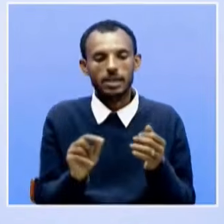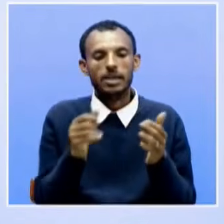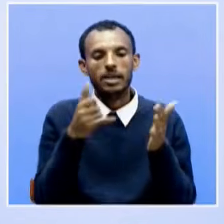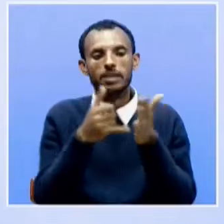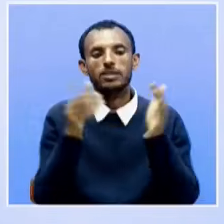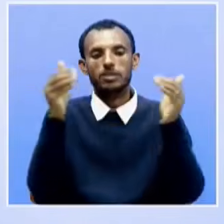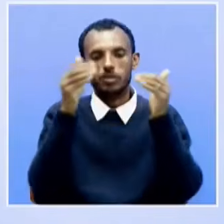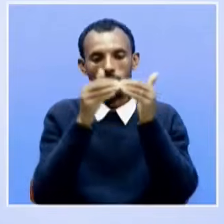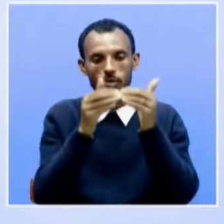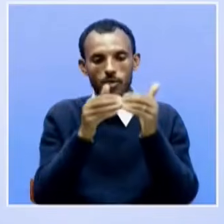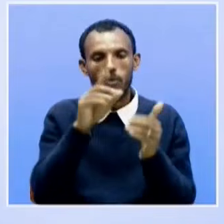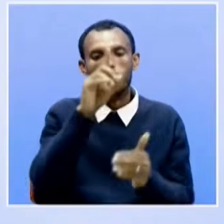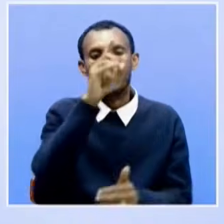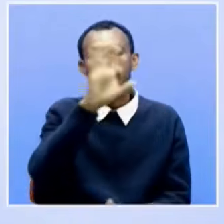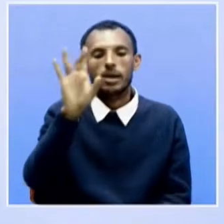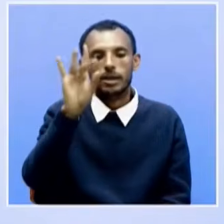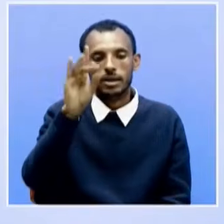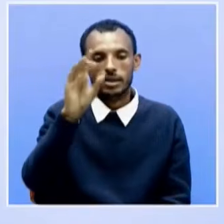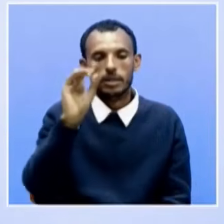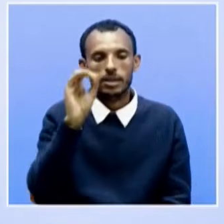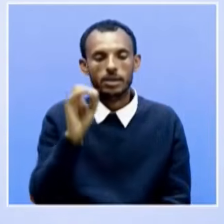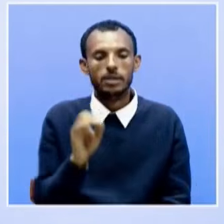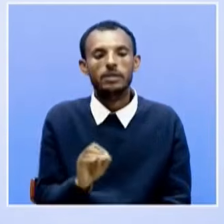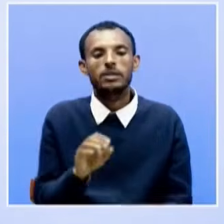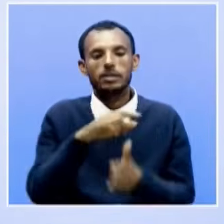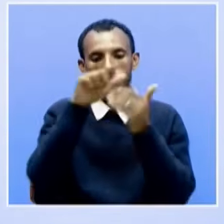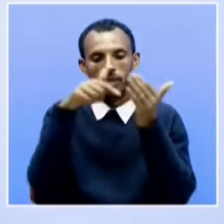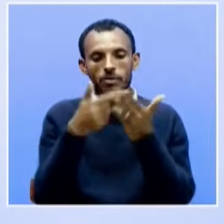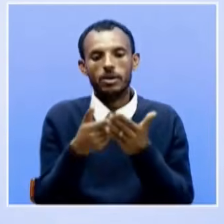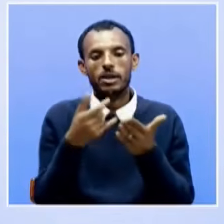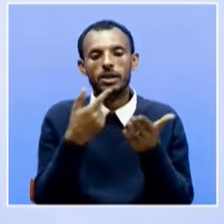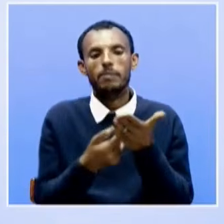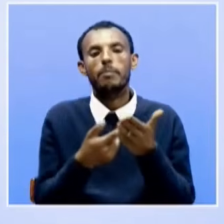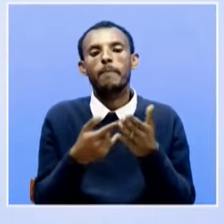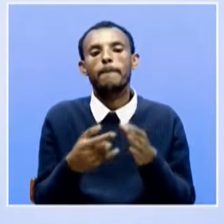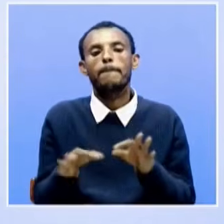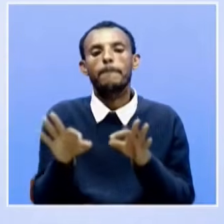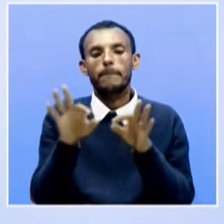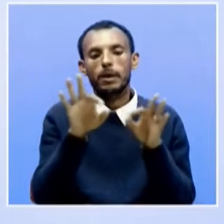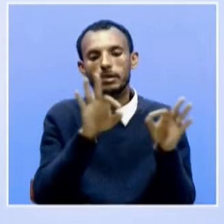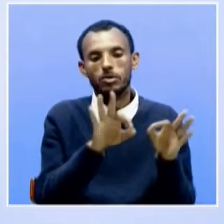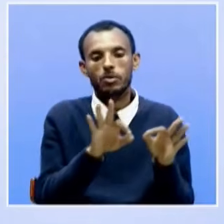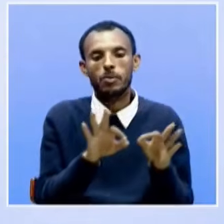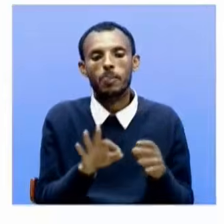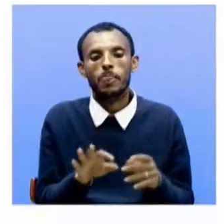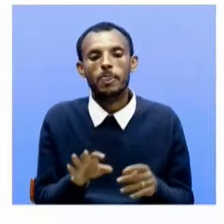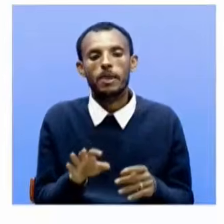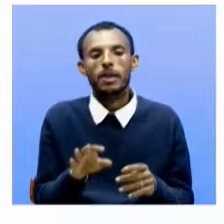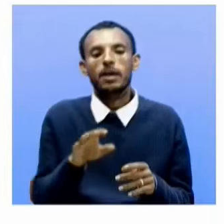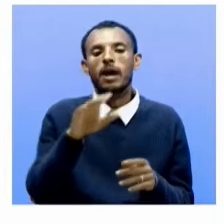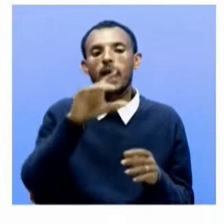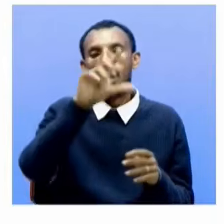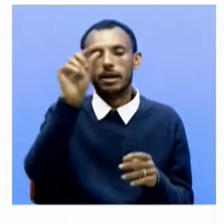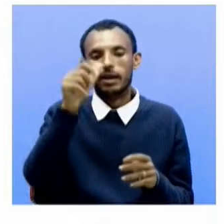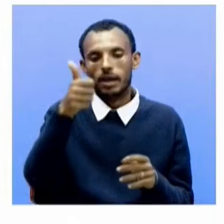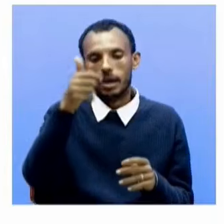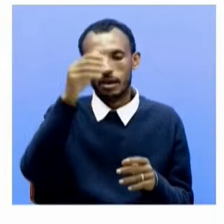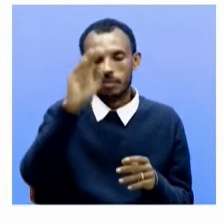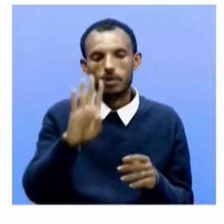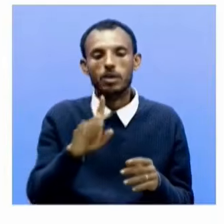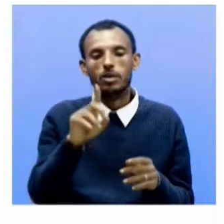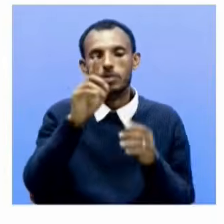semicircle is 180 degree. Therefore, in place of arc AB, you need to substitute